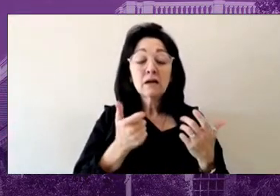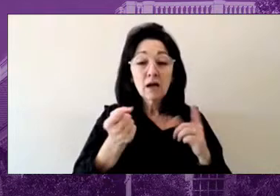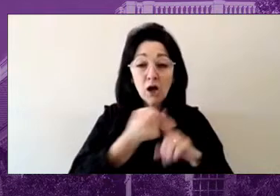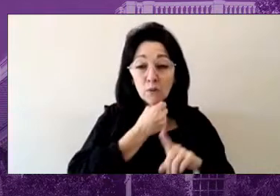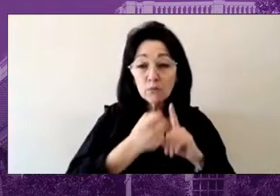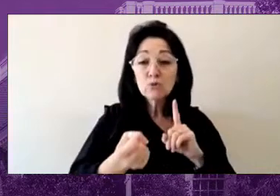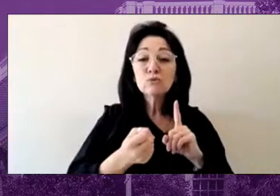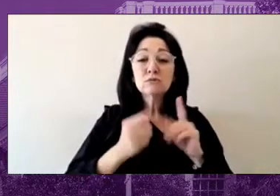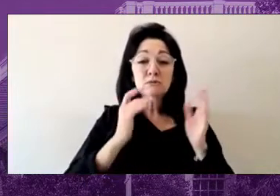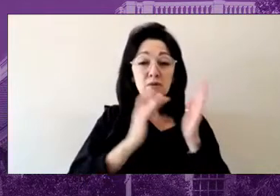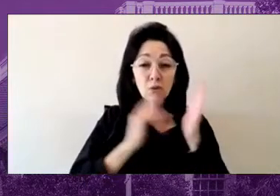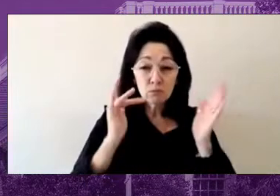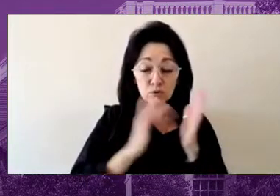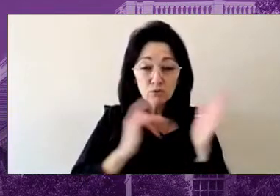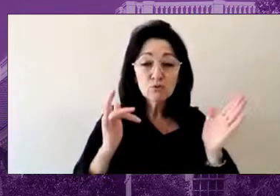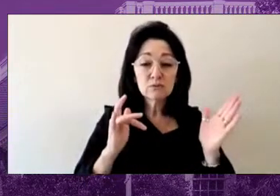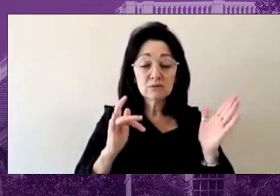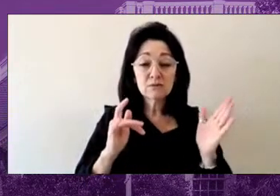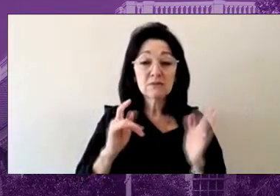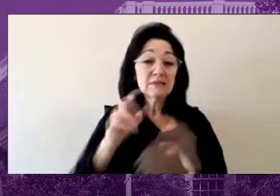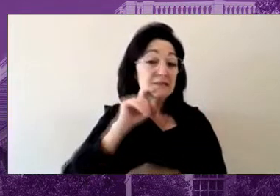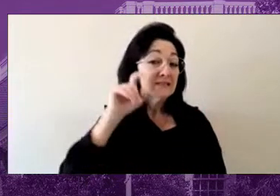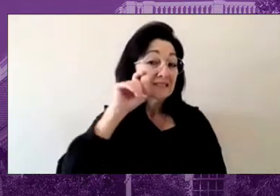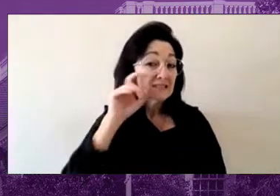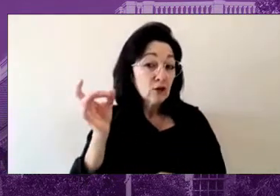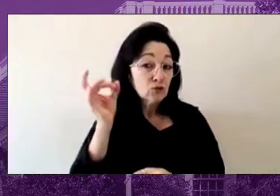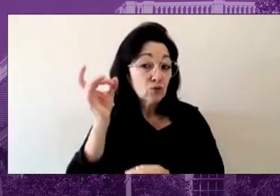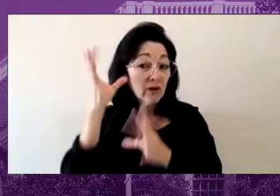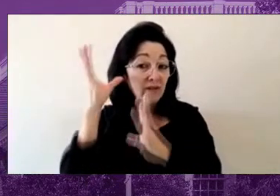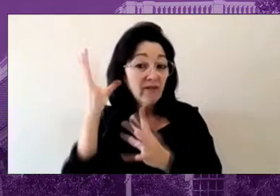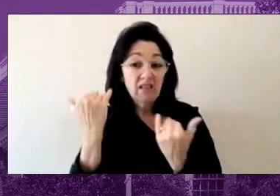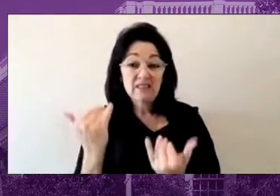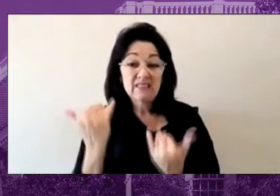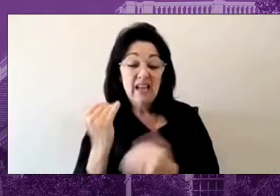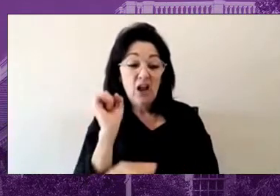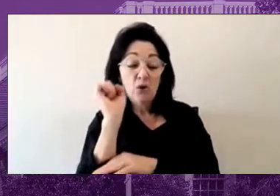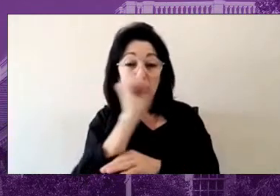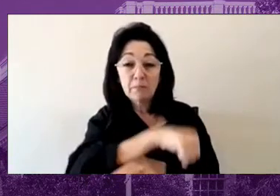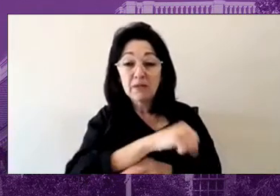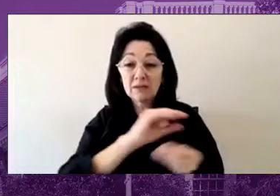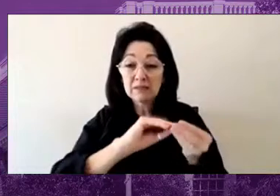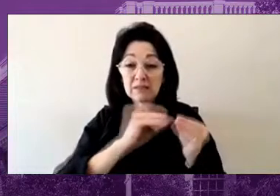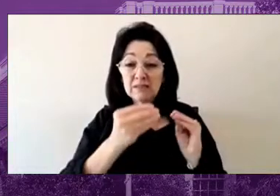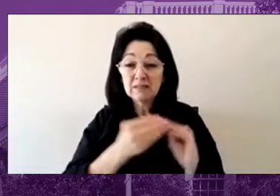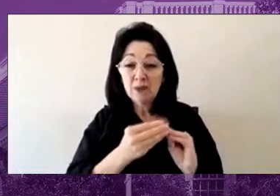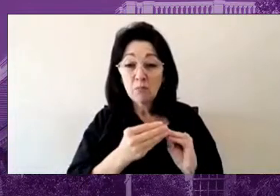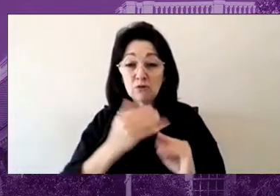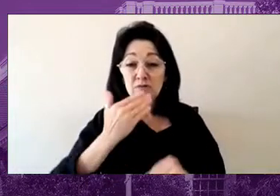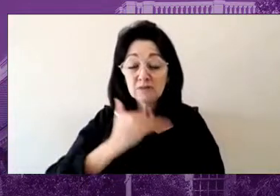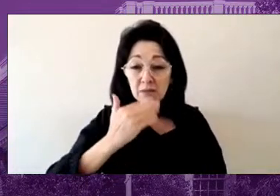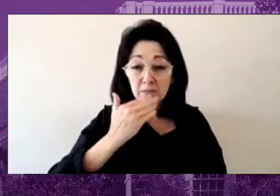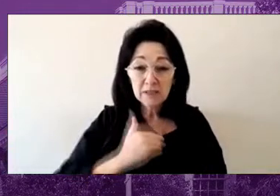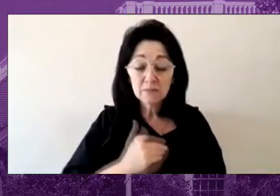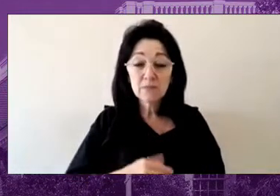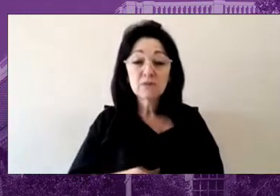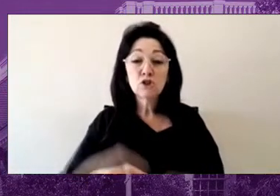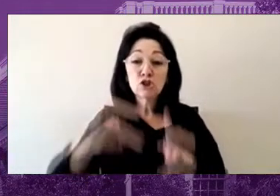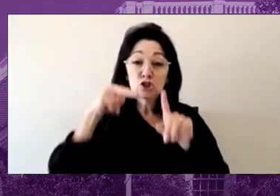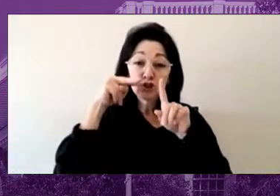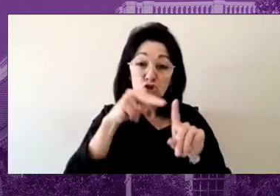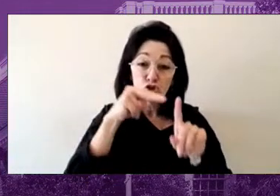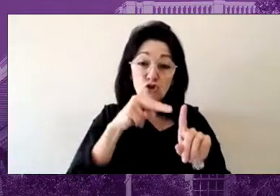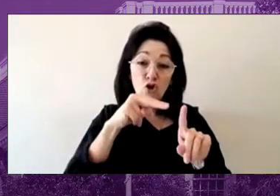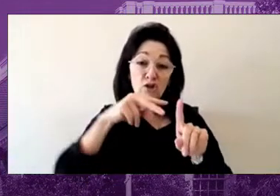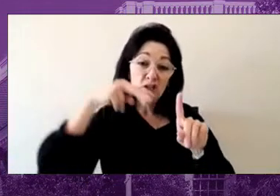Sexual violence is more prevalent than diabetes. Stalking is more prevalent than